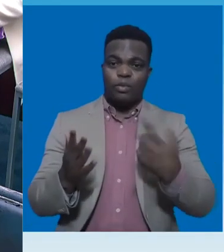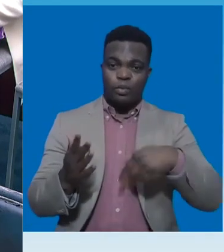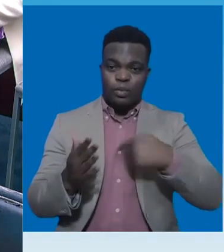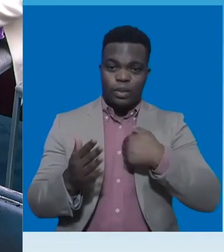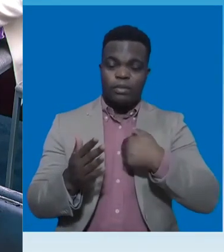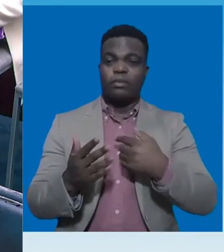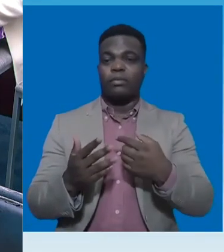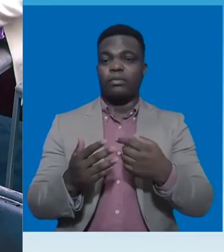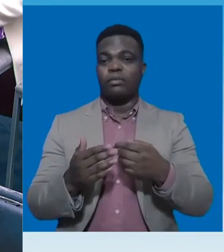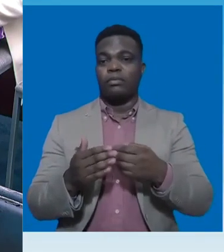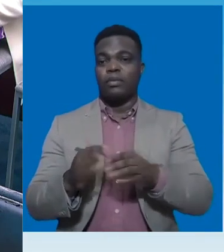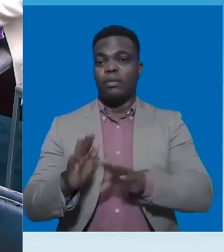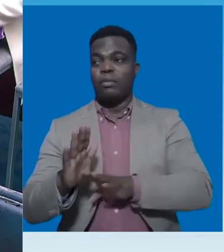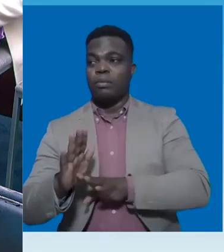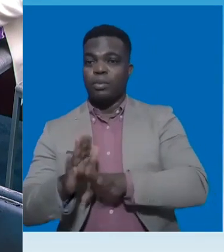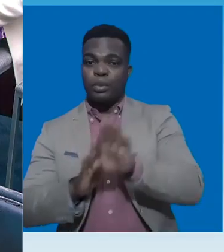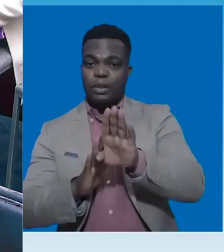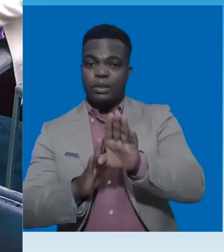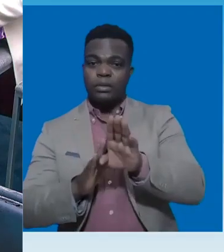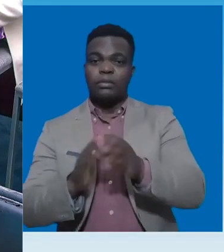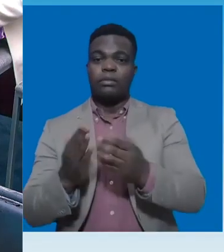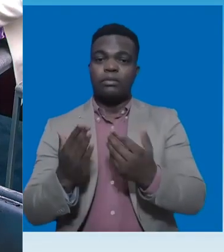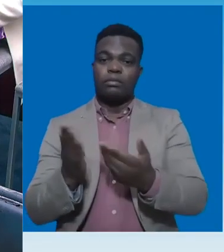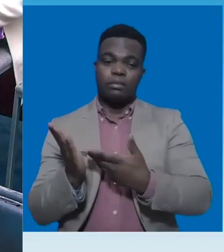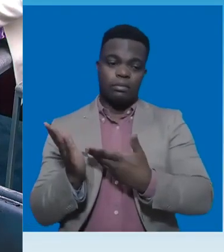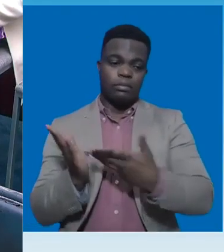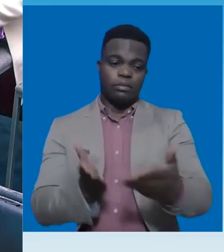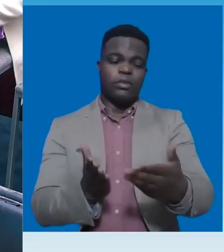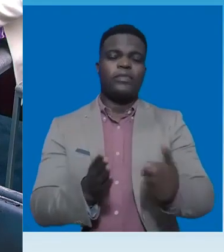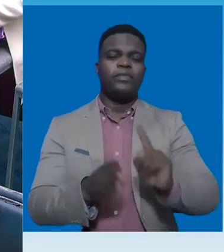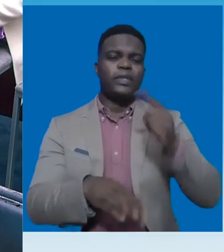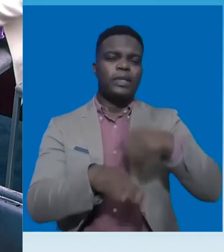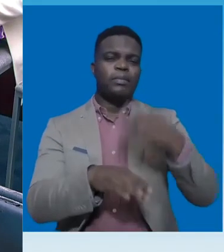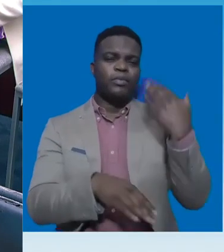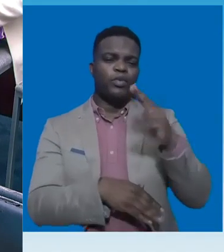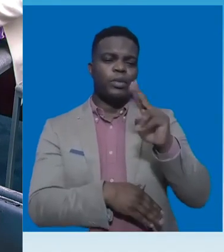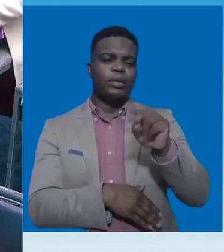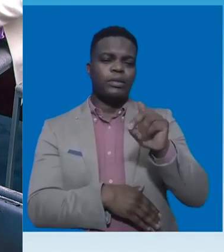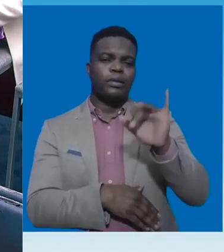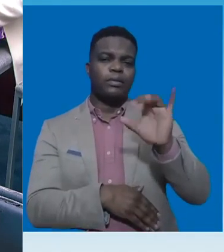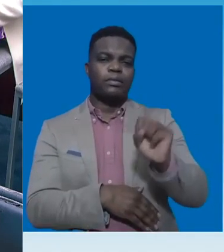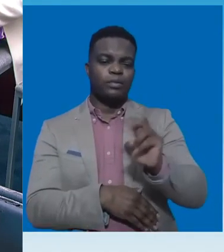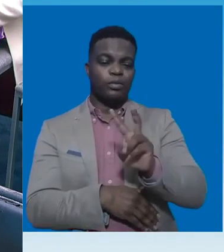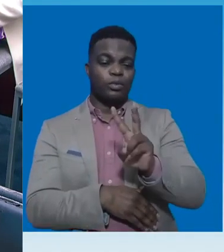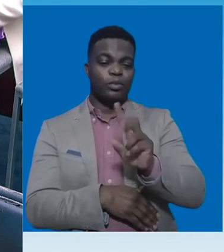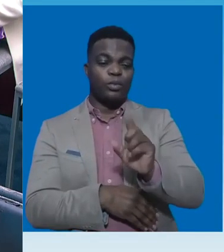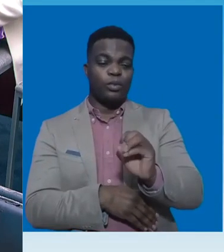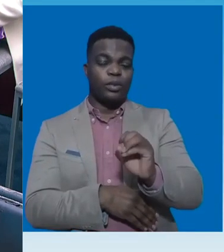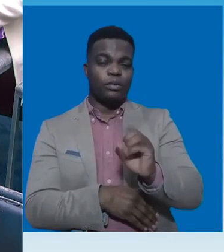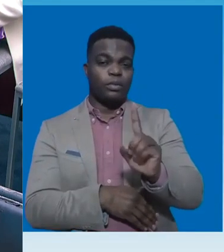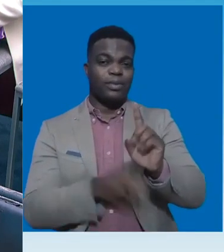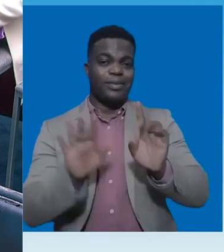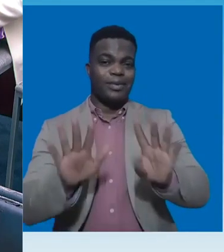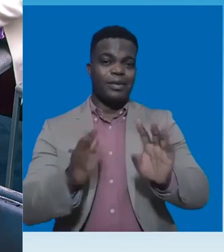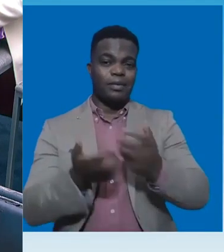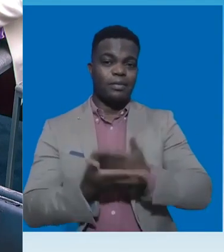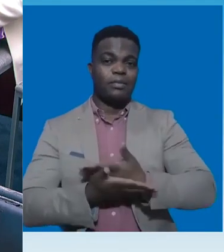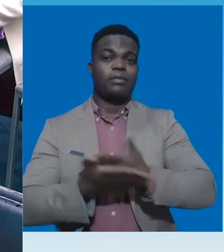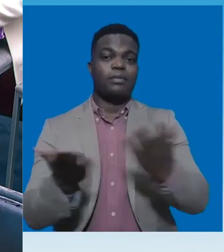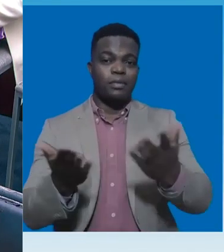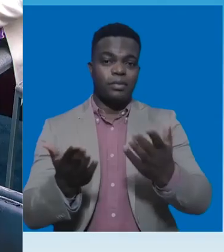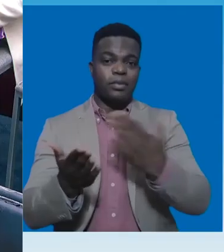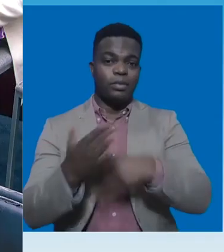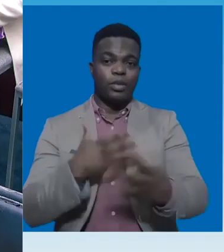2019. The disability inclusion strategy has become a key driver of institutional change across the UN system.